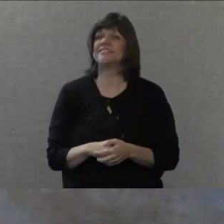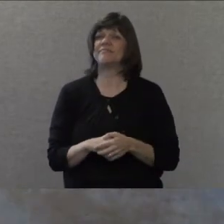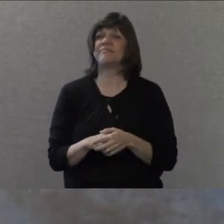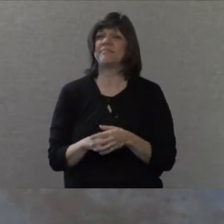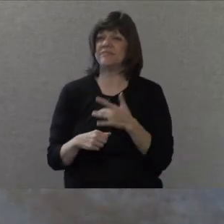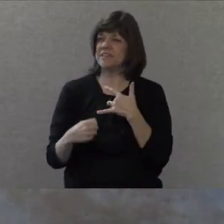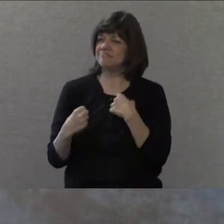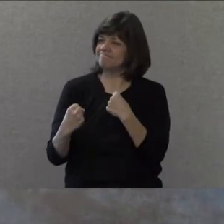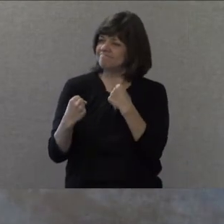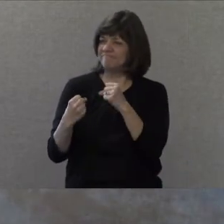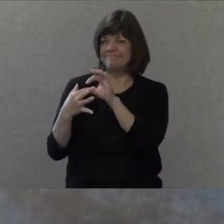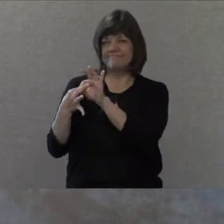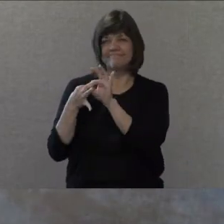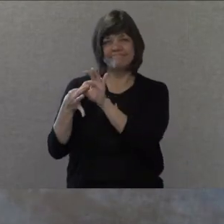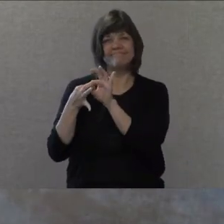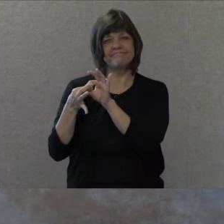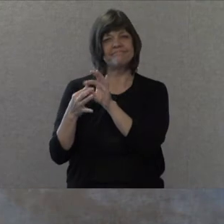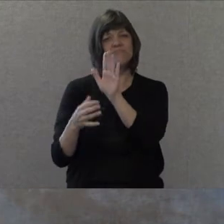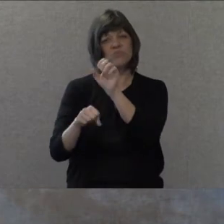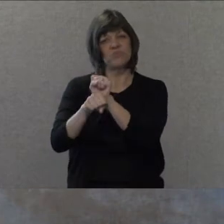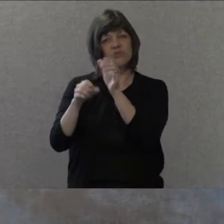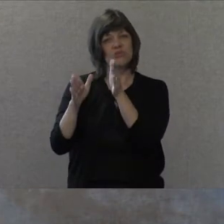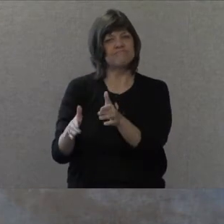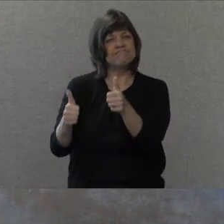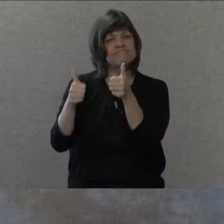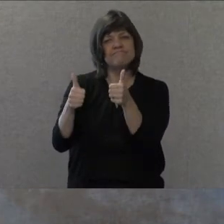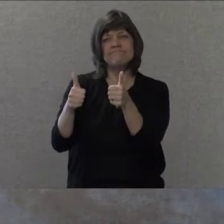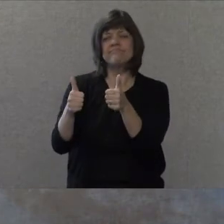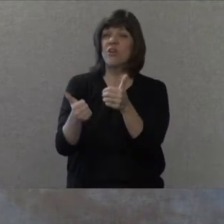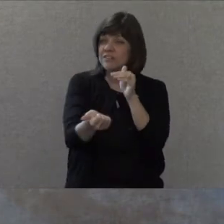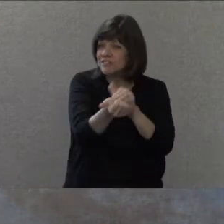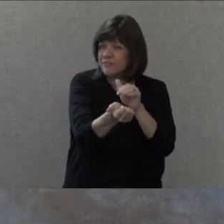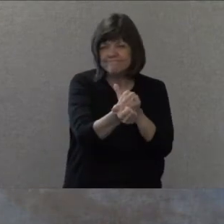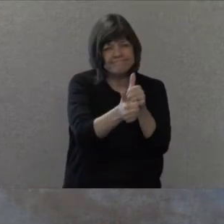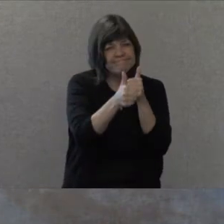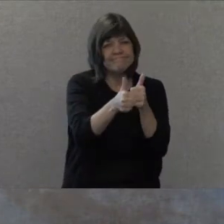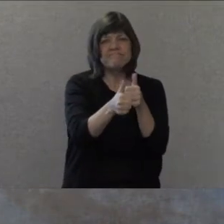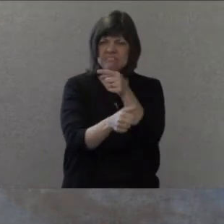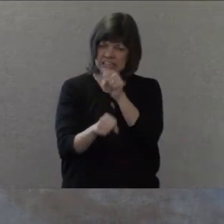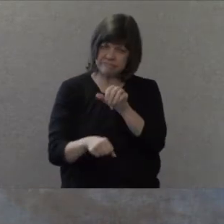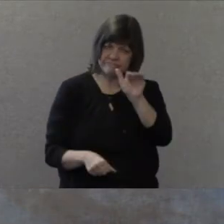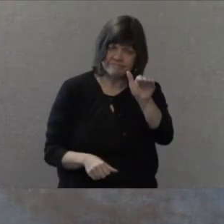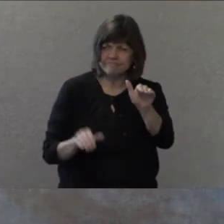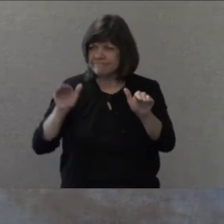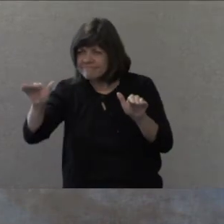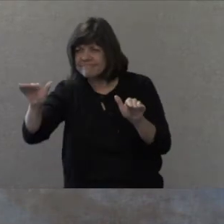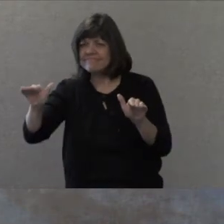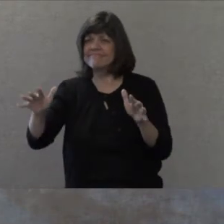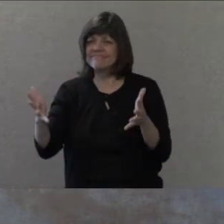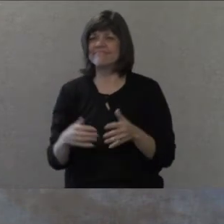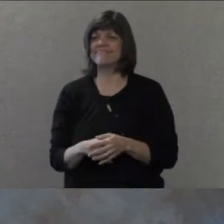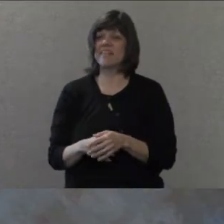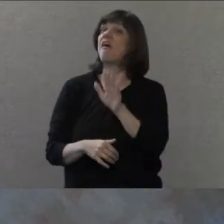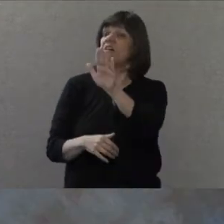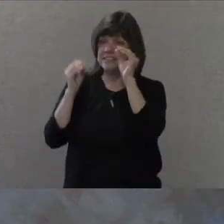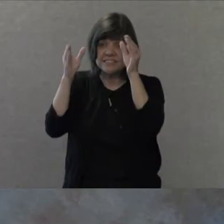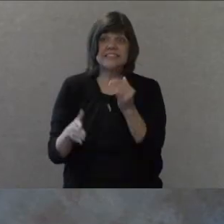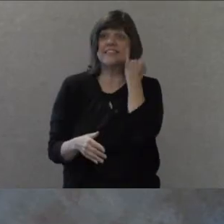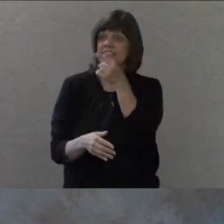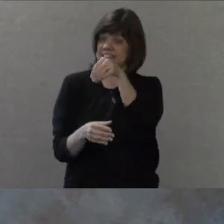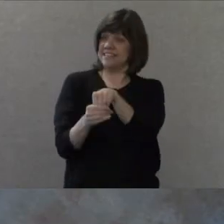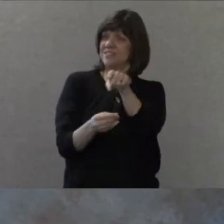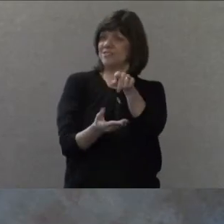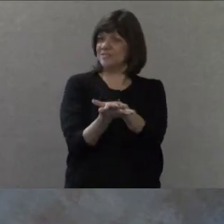Counselors. If you have a strong relationship with your employer and your doctor, go to them.